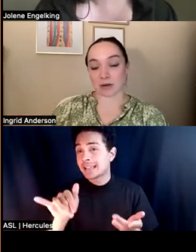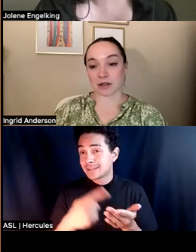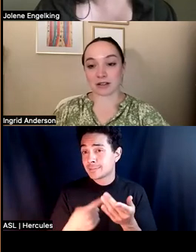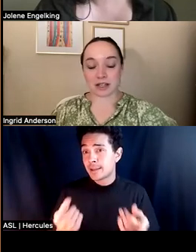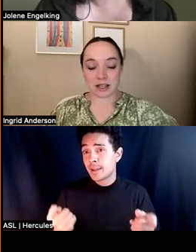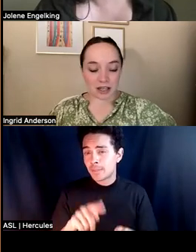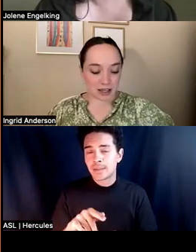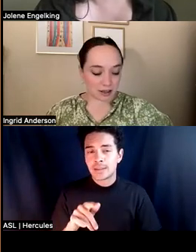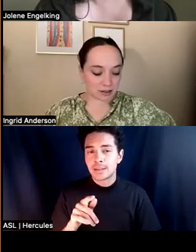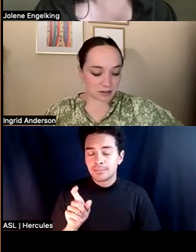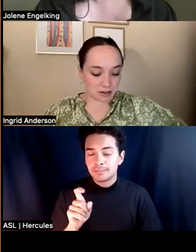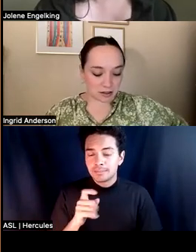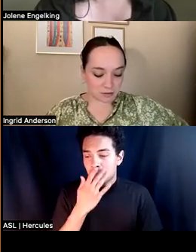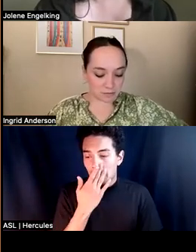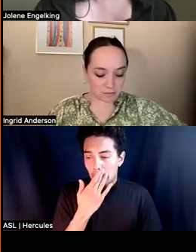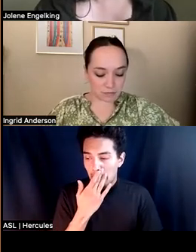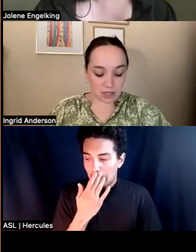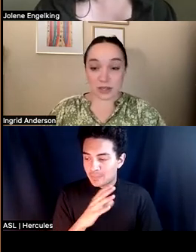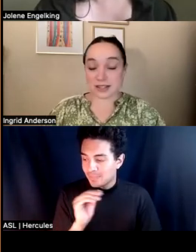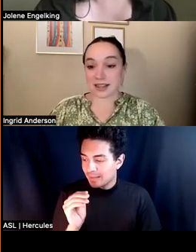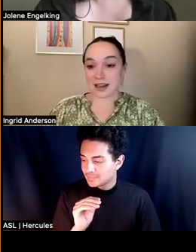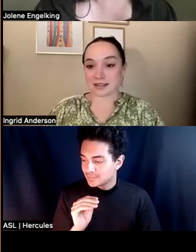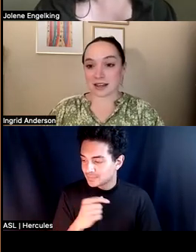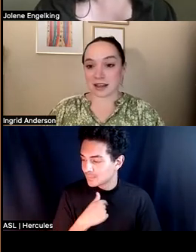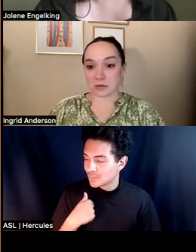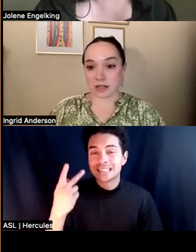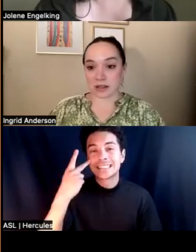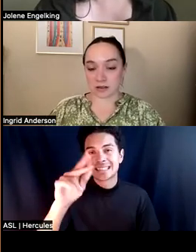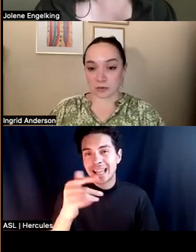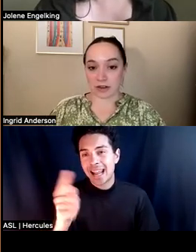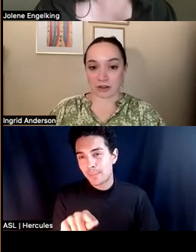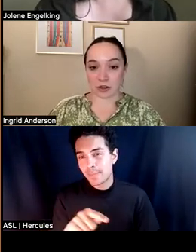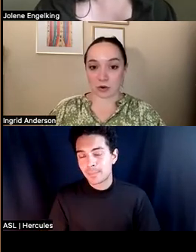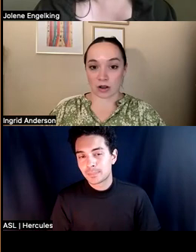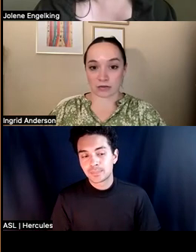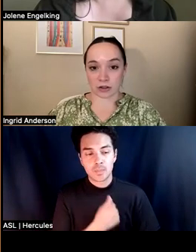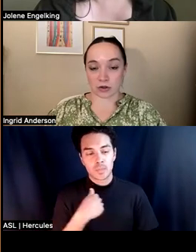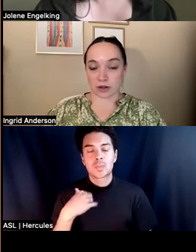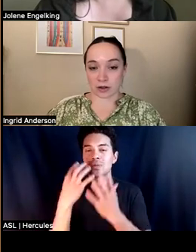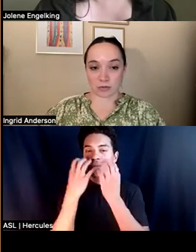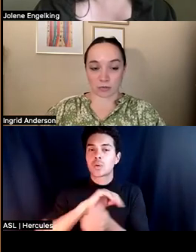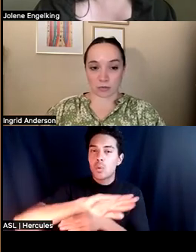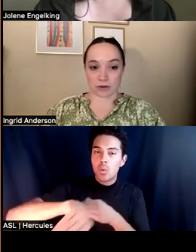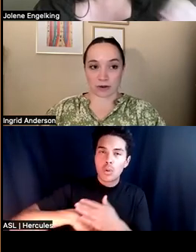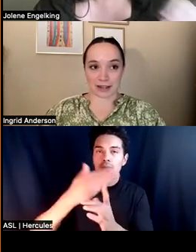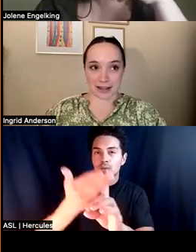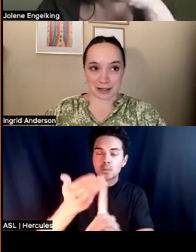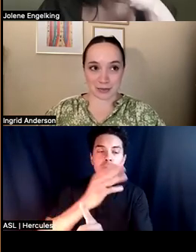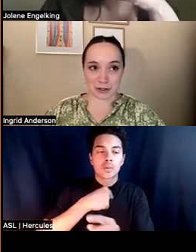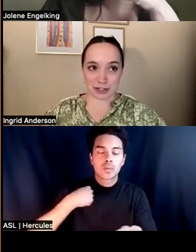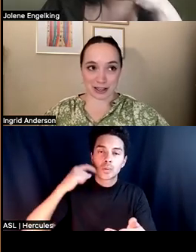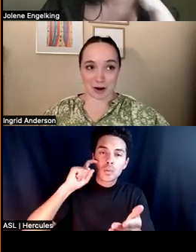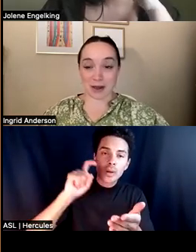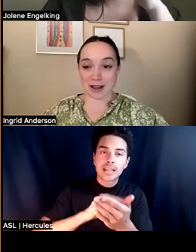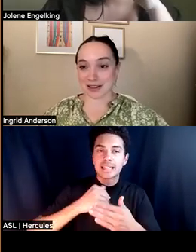is a phenomenon, and we see that, and we value all of you, and we recognize